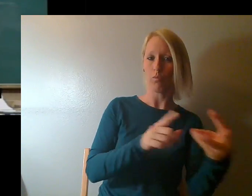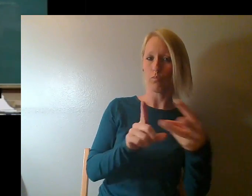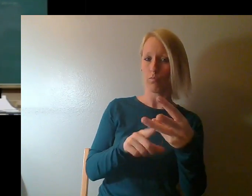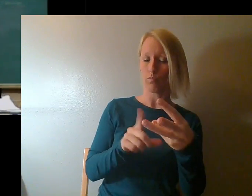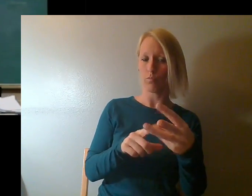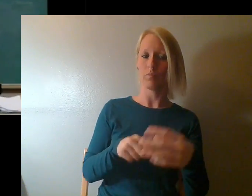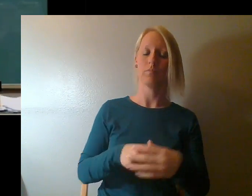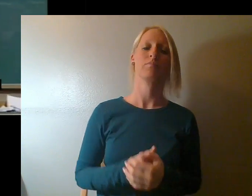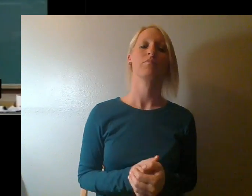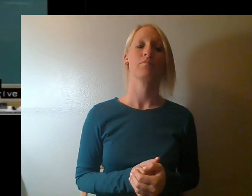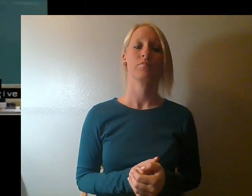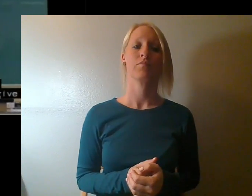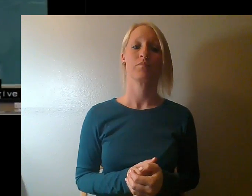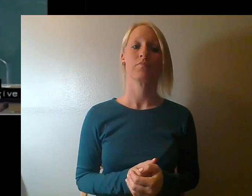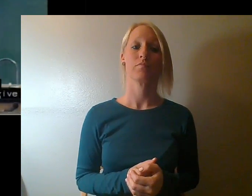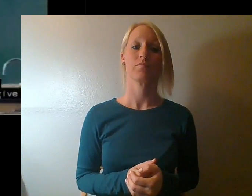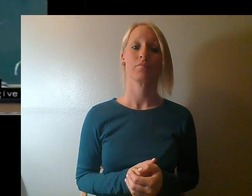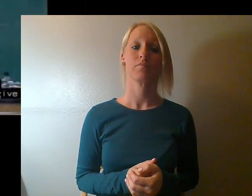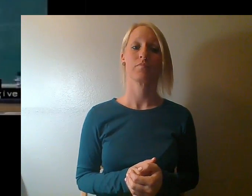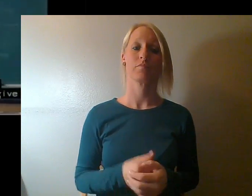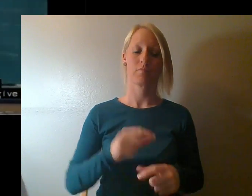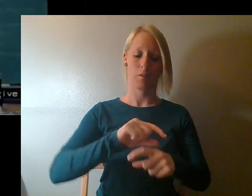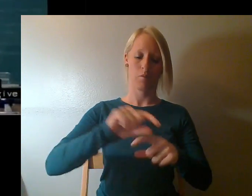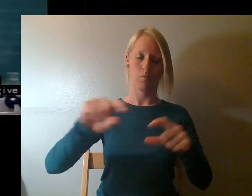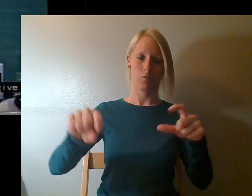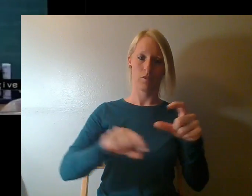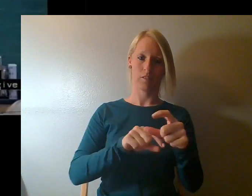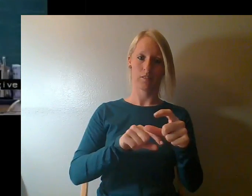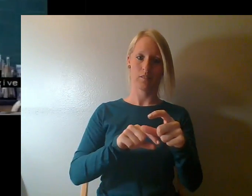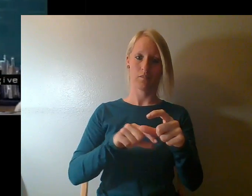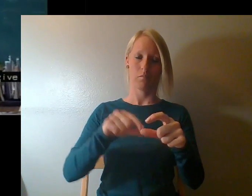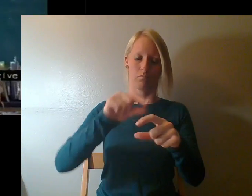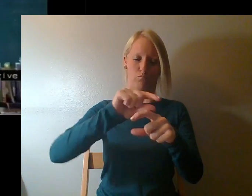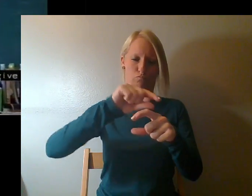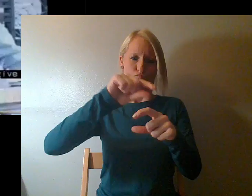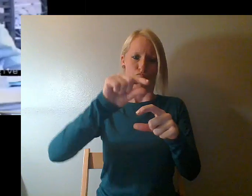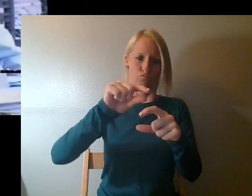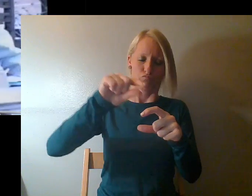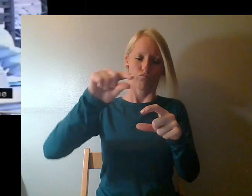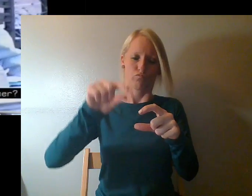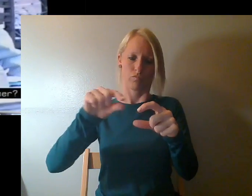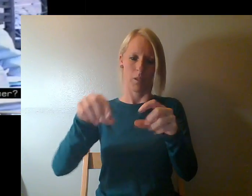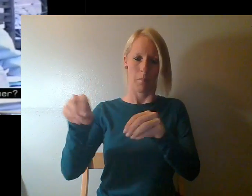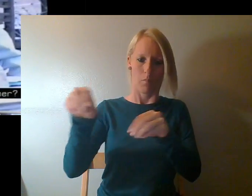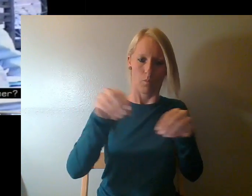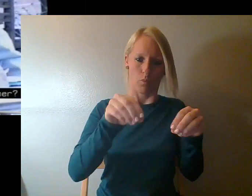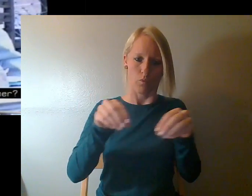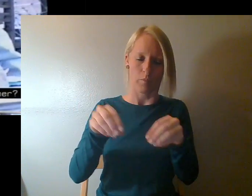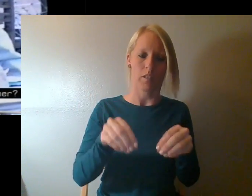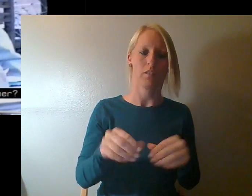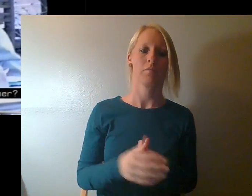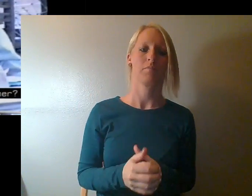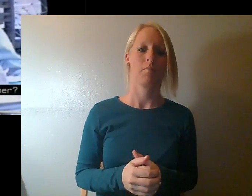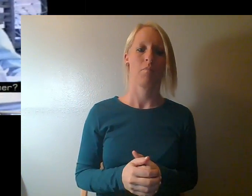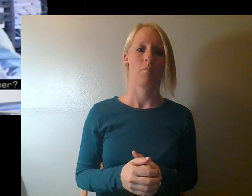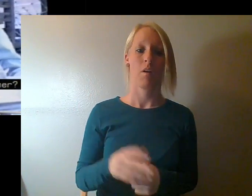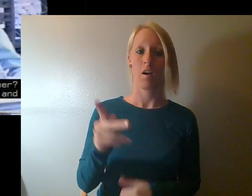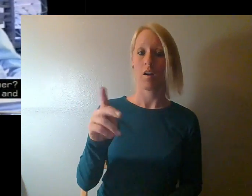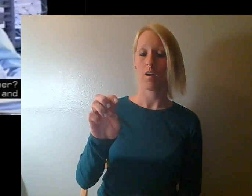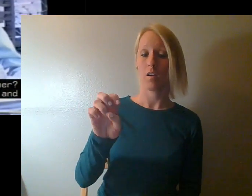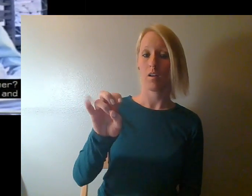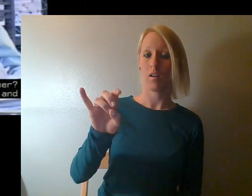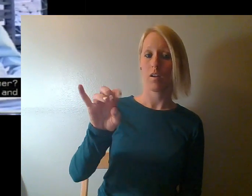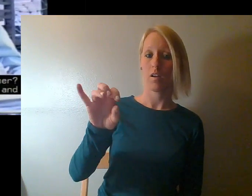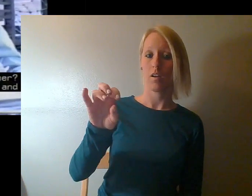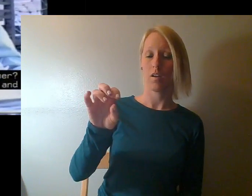All right, that allows it to have some give and some movement. Kevin? Bounds the cell together. Okay, well, gives